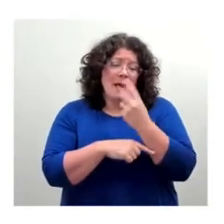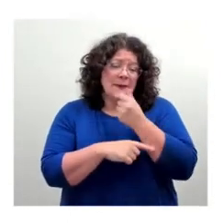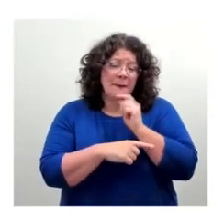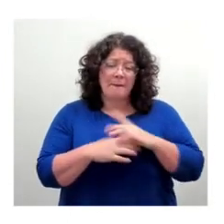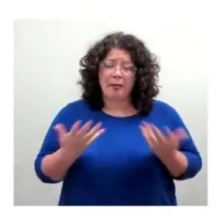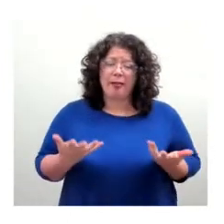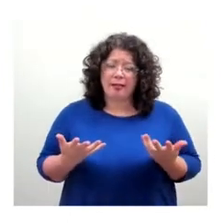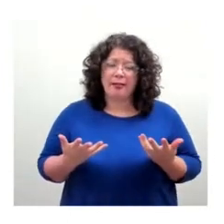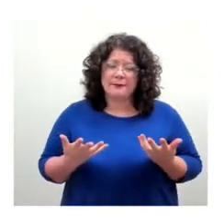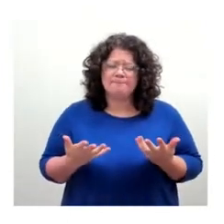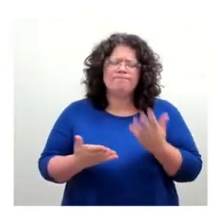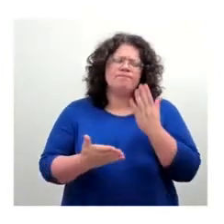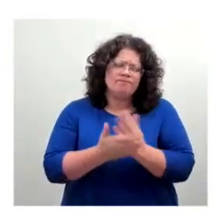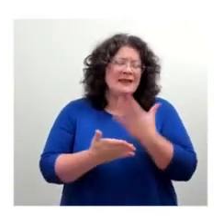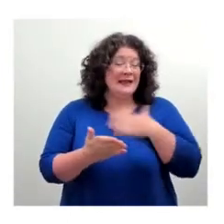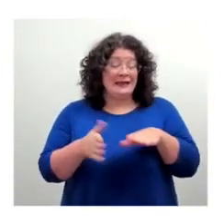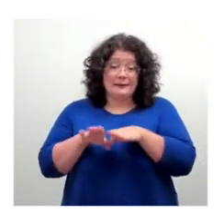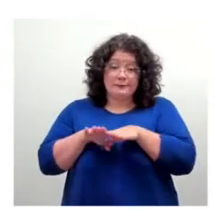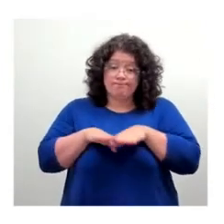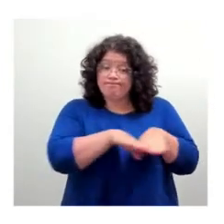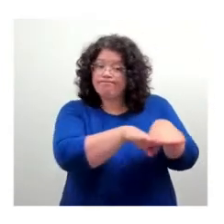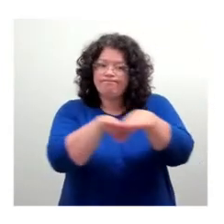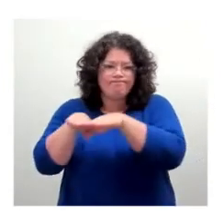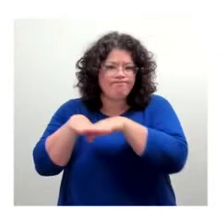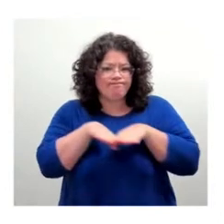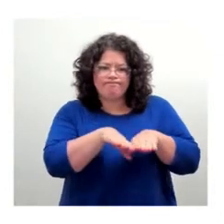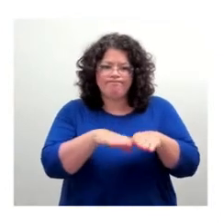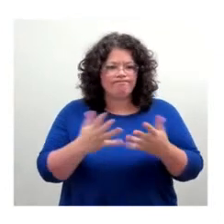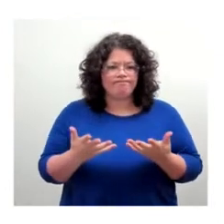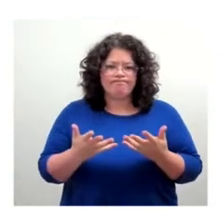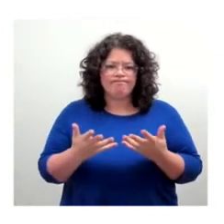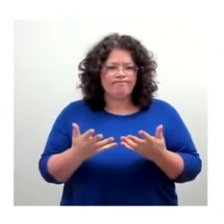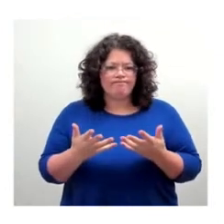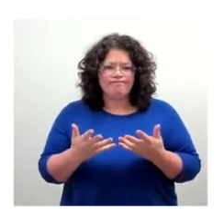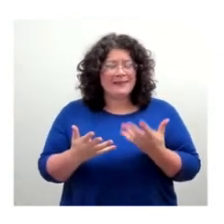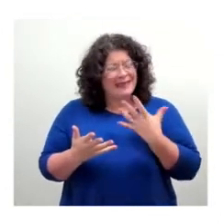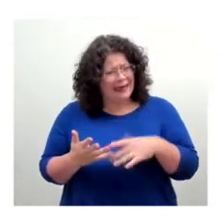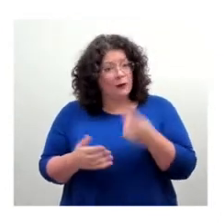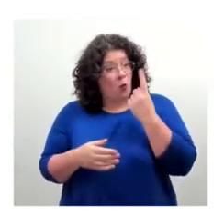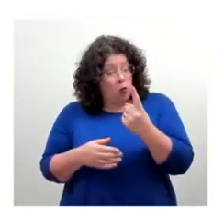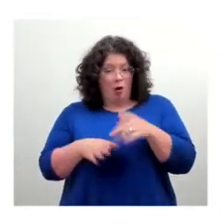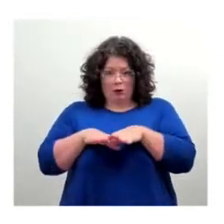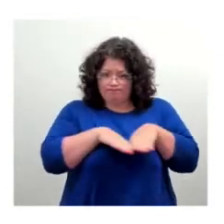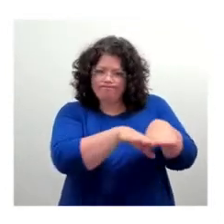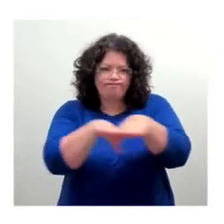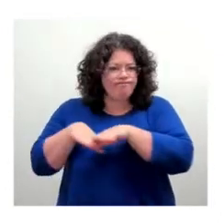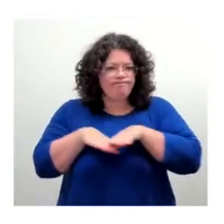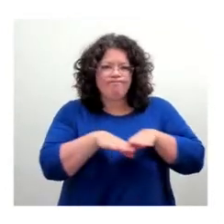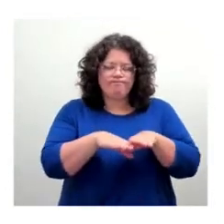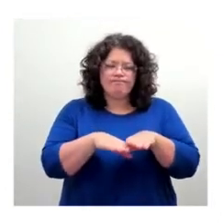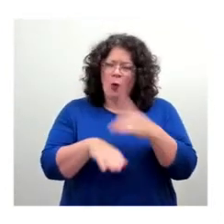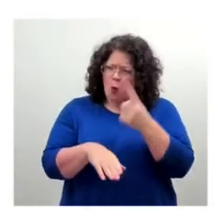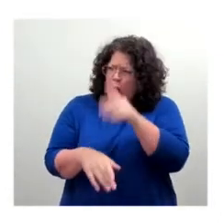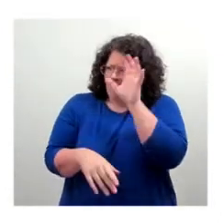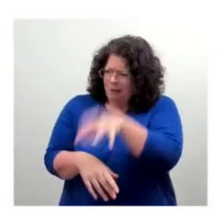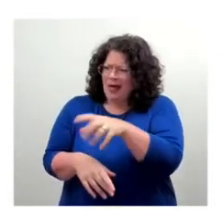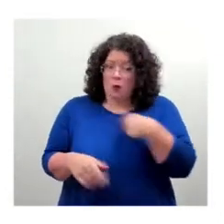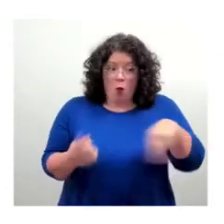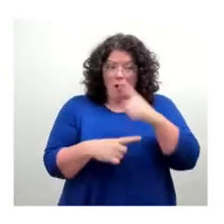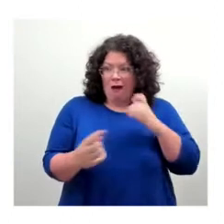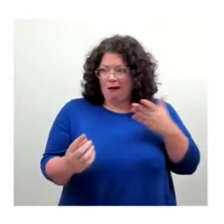same book is available in, different formats around the world equally. That has to apply here, because